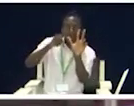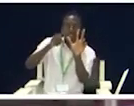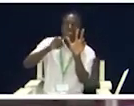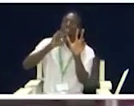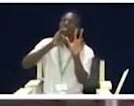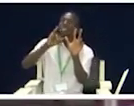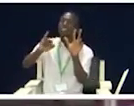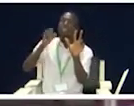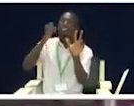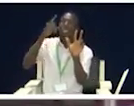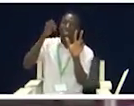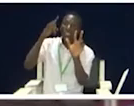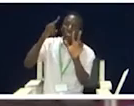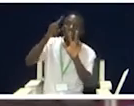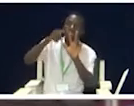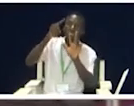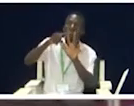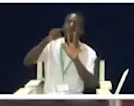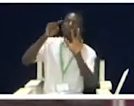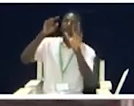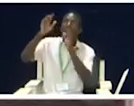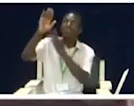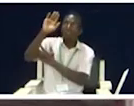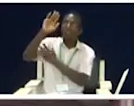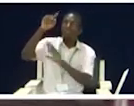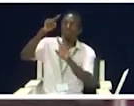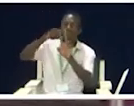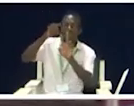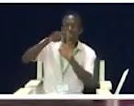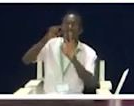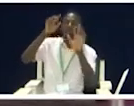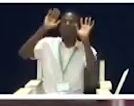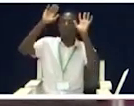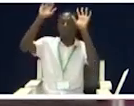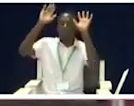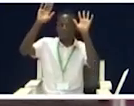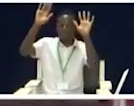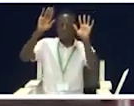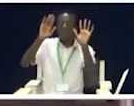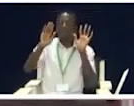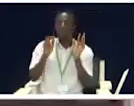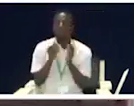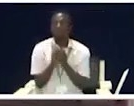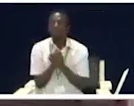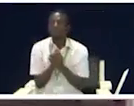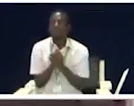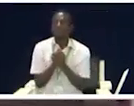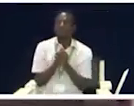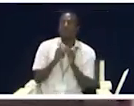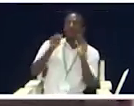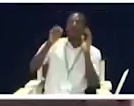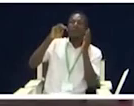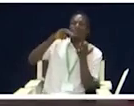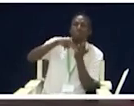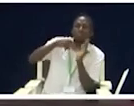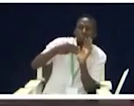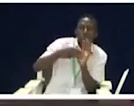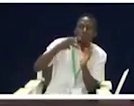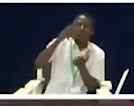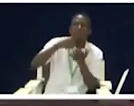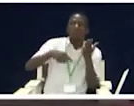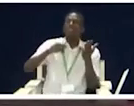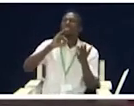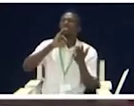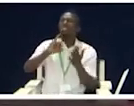God. And the third is wonder. We'll take the last two and we'll come to the first one at the end of this meeting. What does it mean? What is a